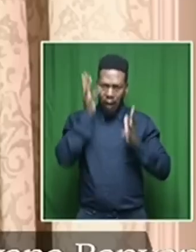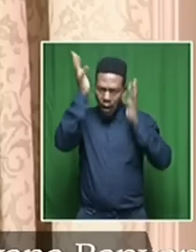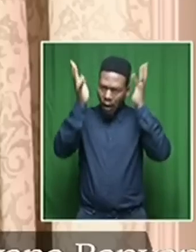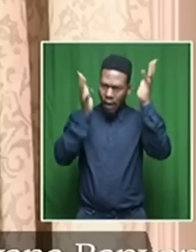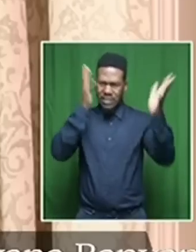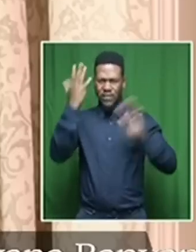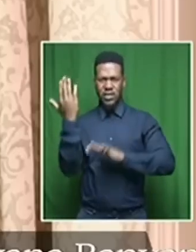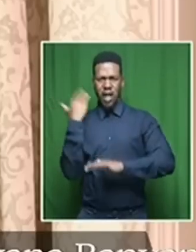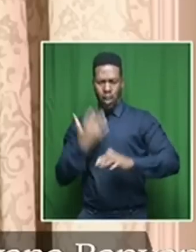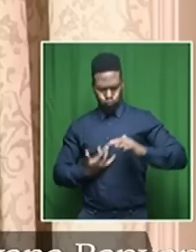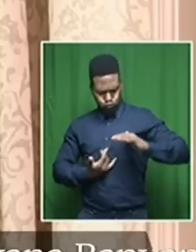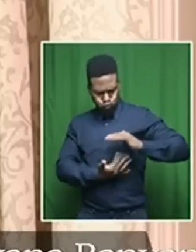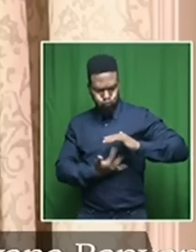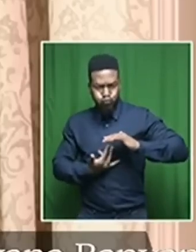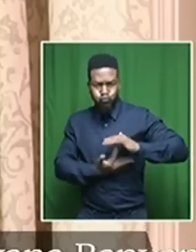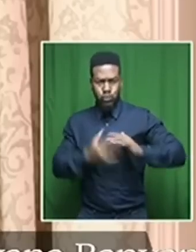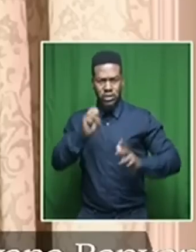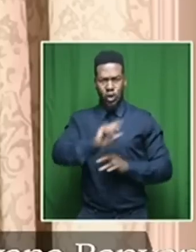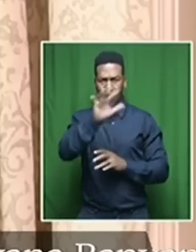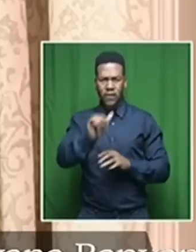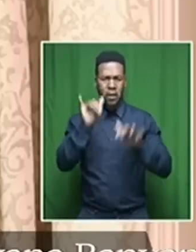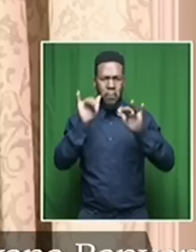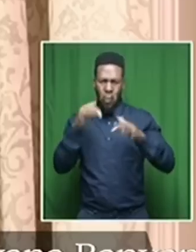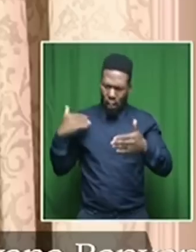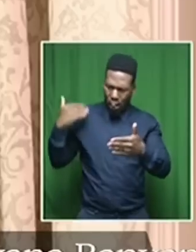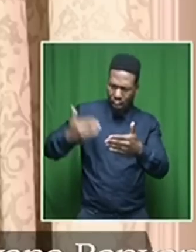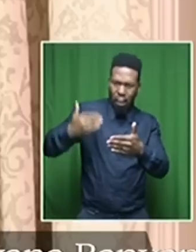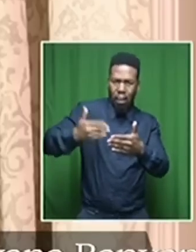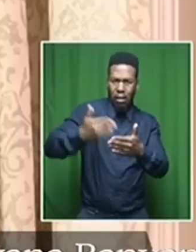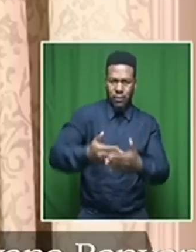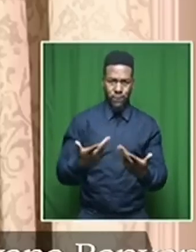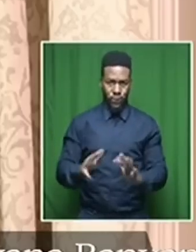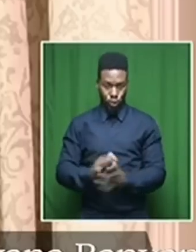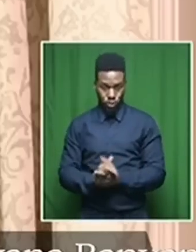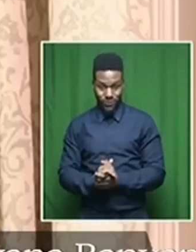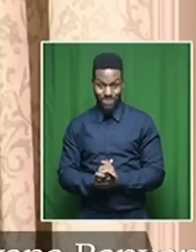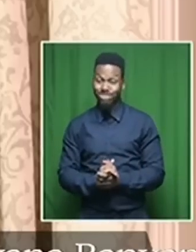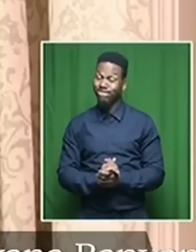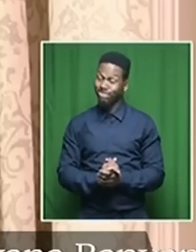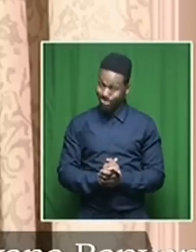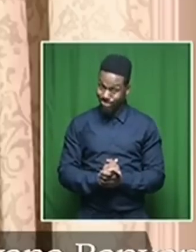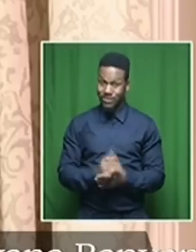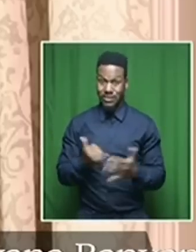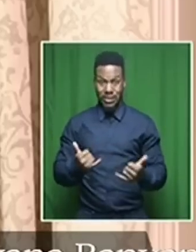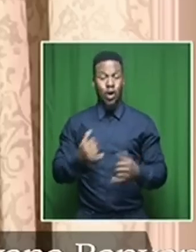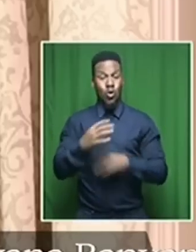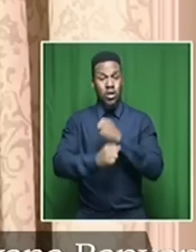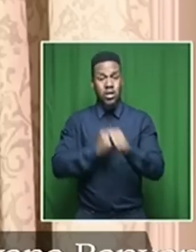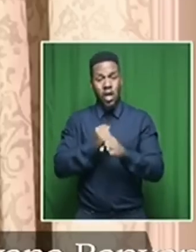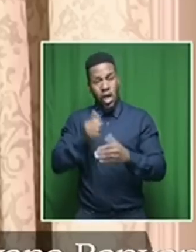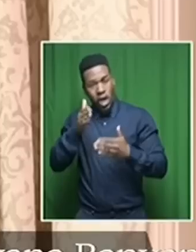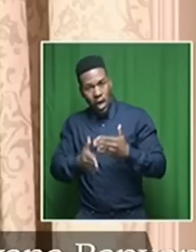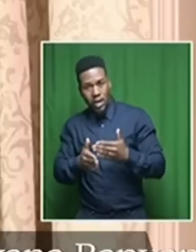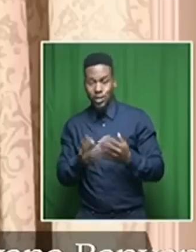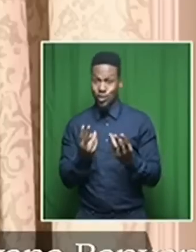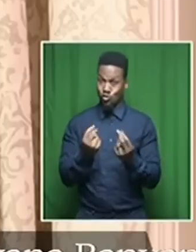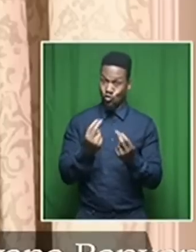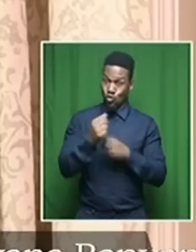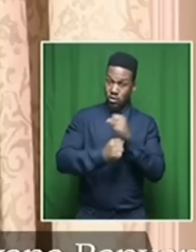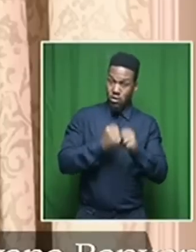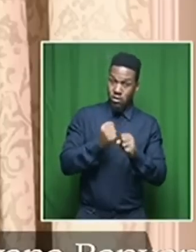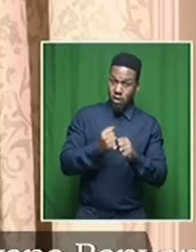Africans over many decades. As the old year draws to an end and the new year